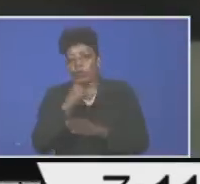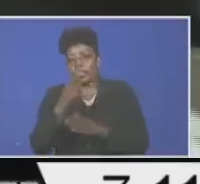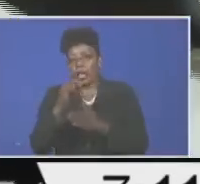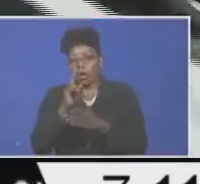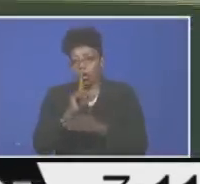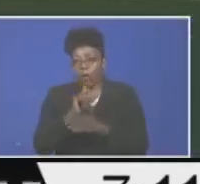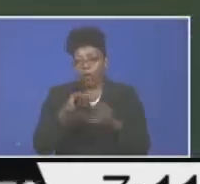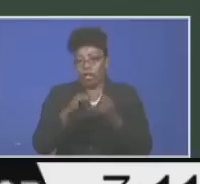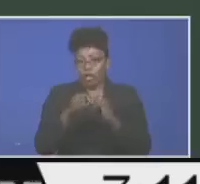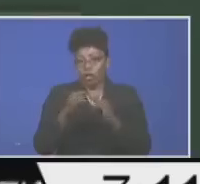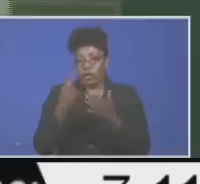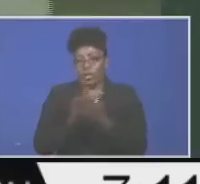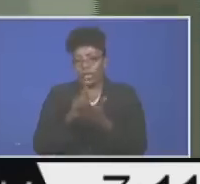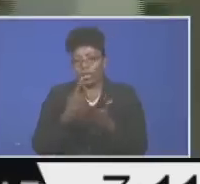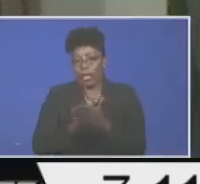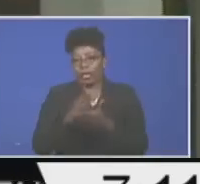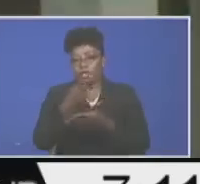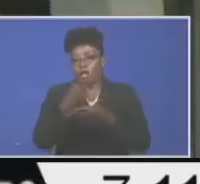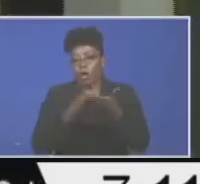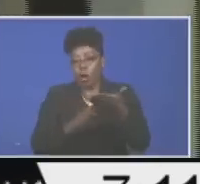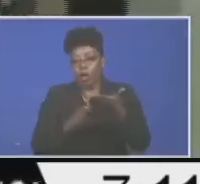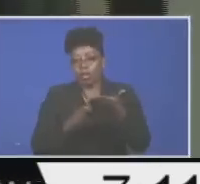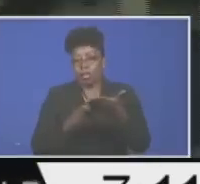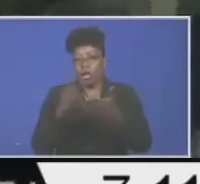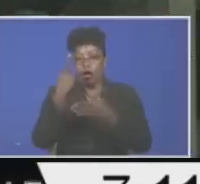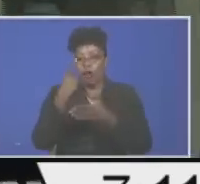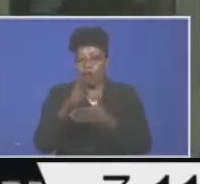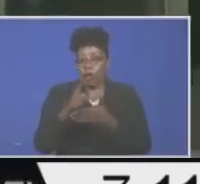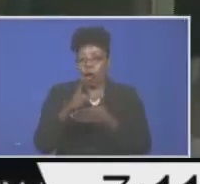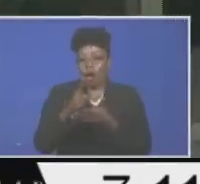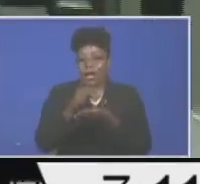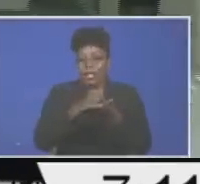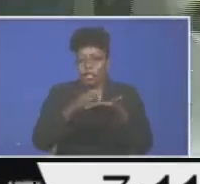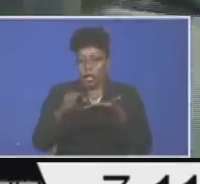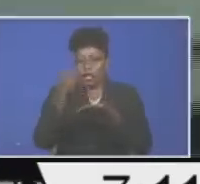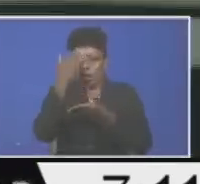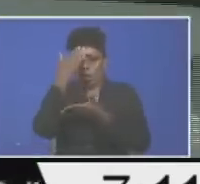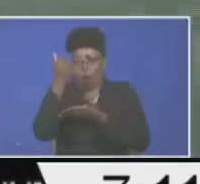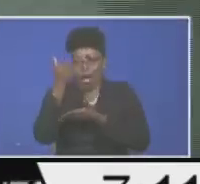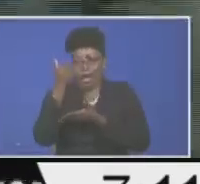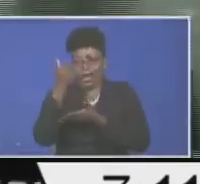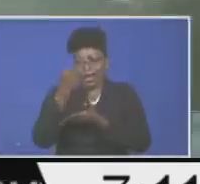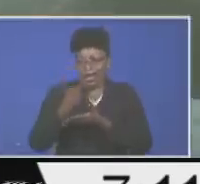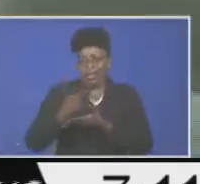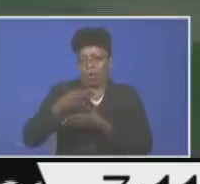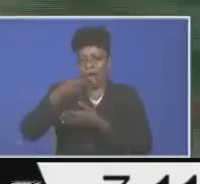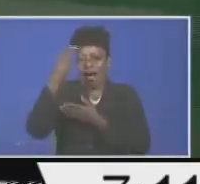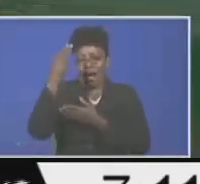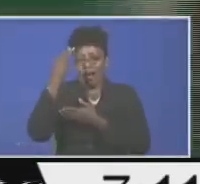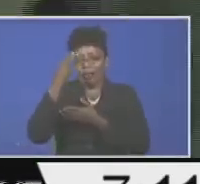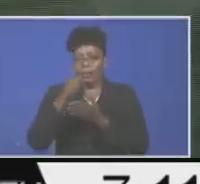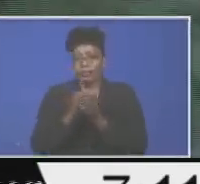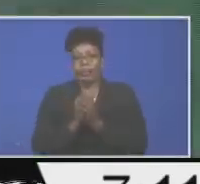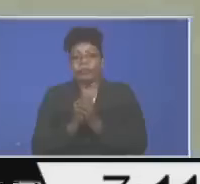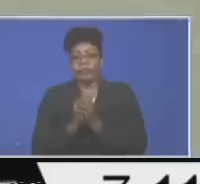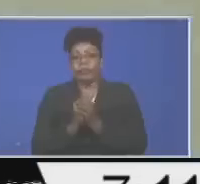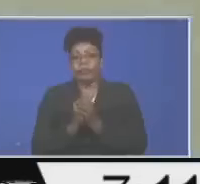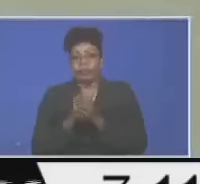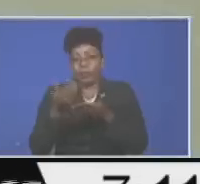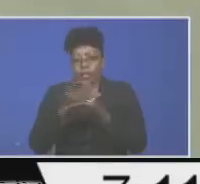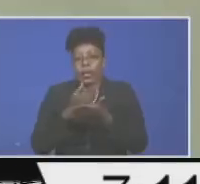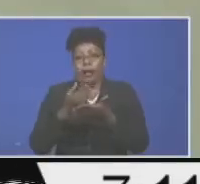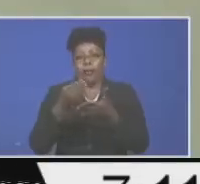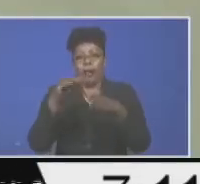issues discussed was the cost to cash checks, as well as why the fees saw a hike in the first place. Some banks